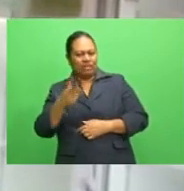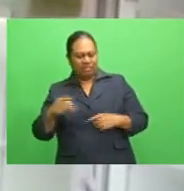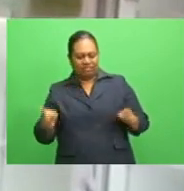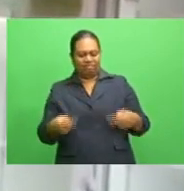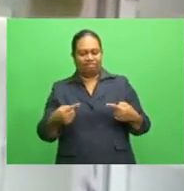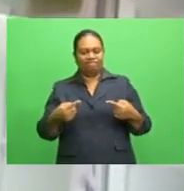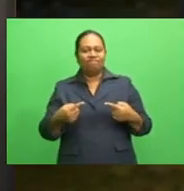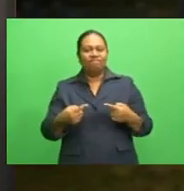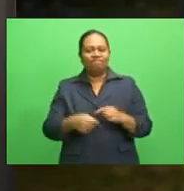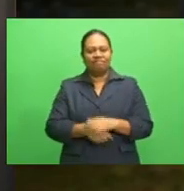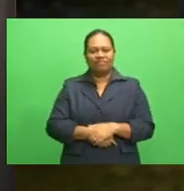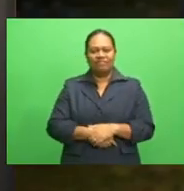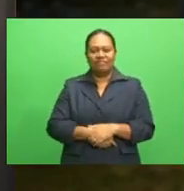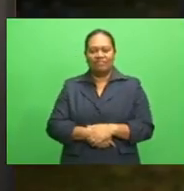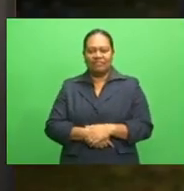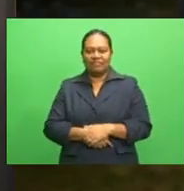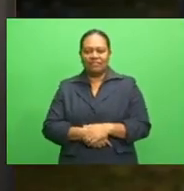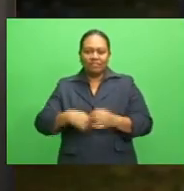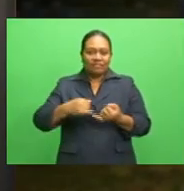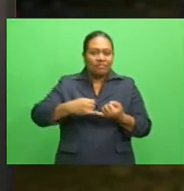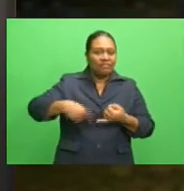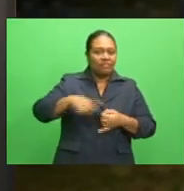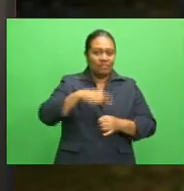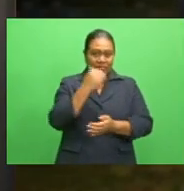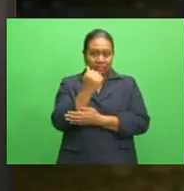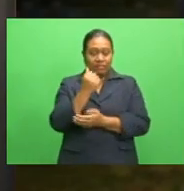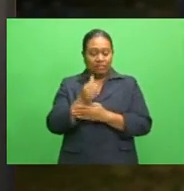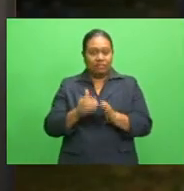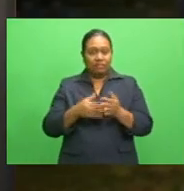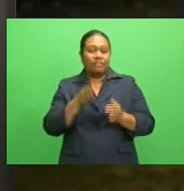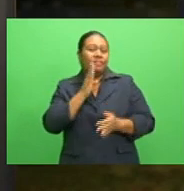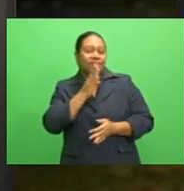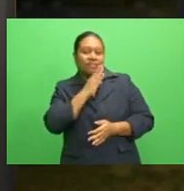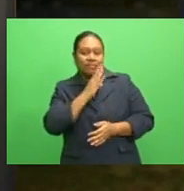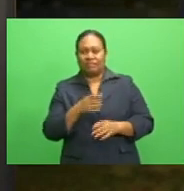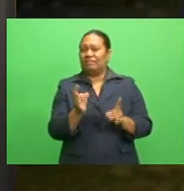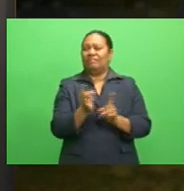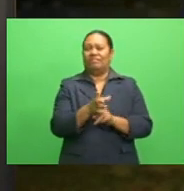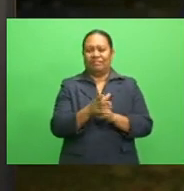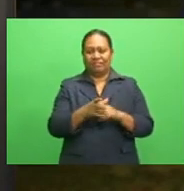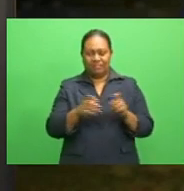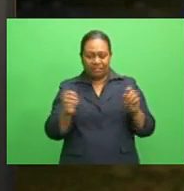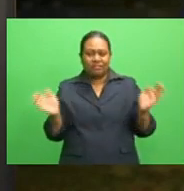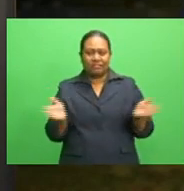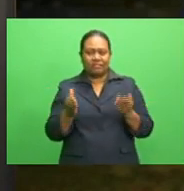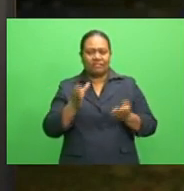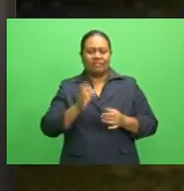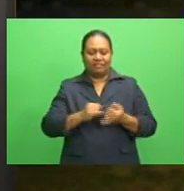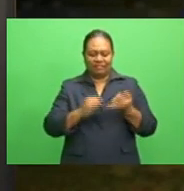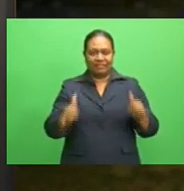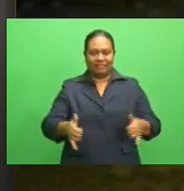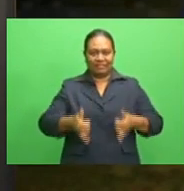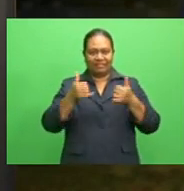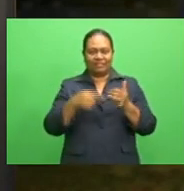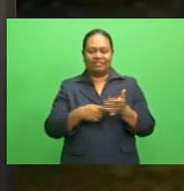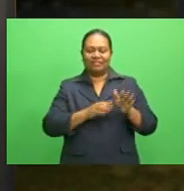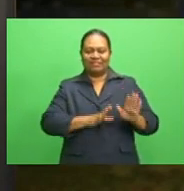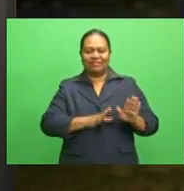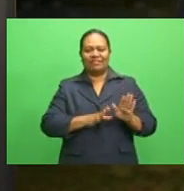high level. The Suva rugby side will be missing some of its key players in Saturday's Skipper Cup clash against